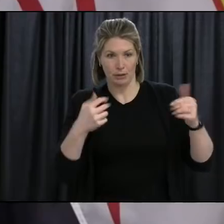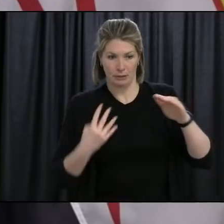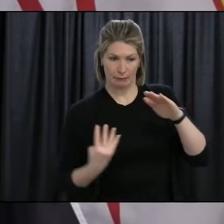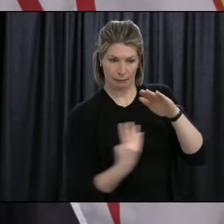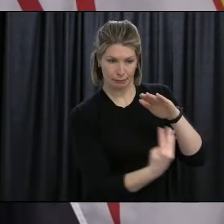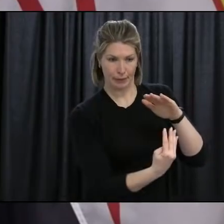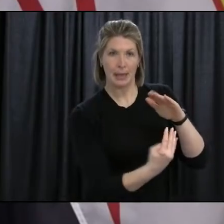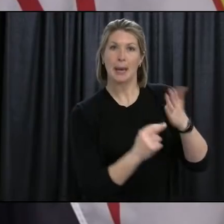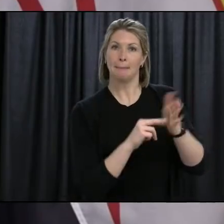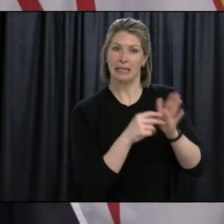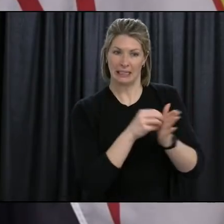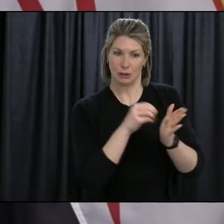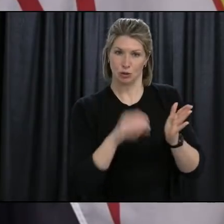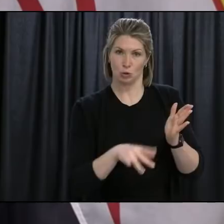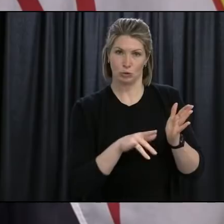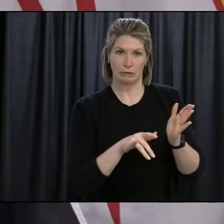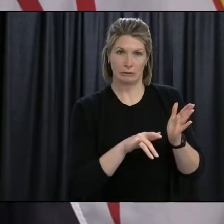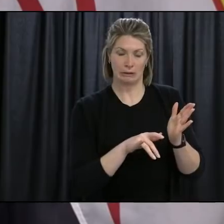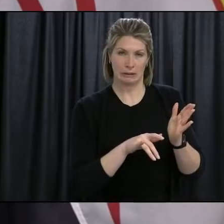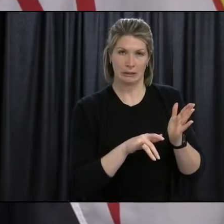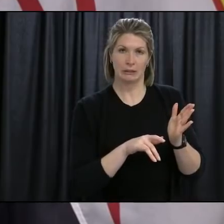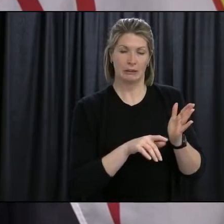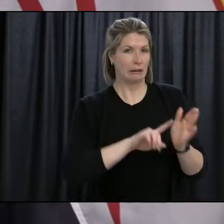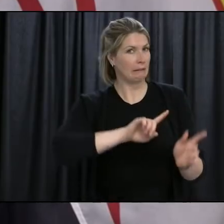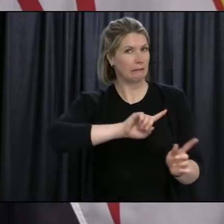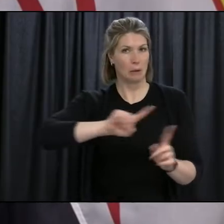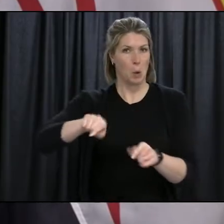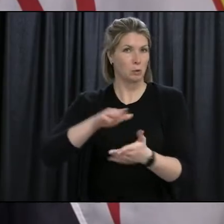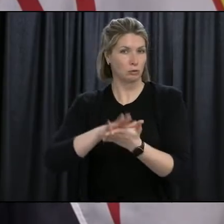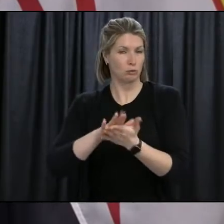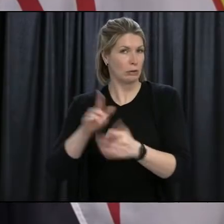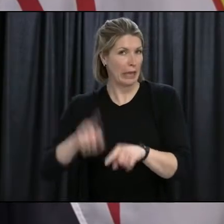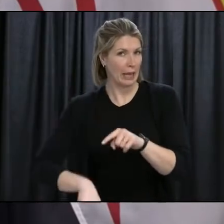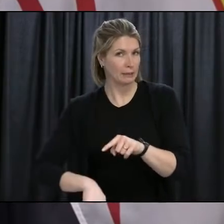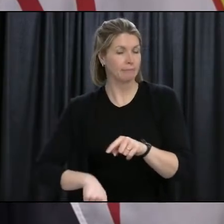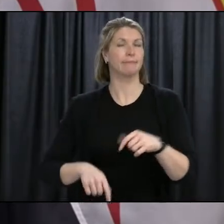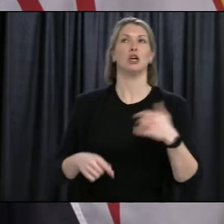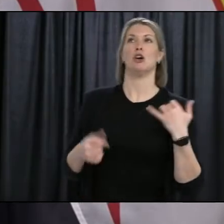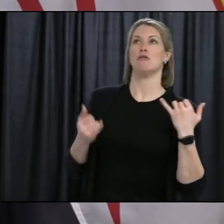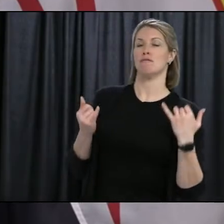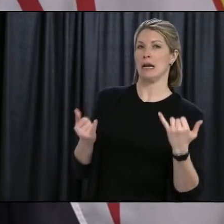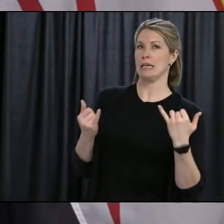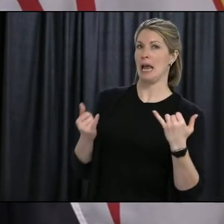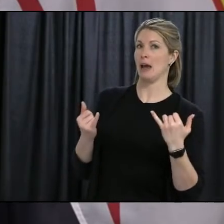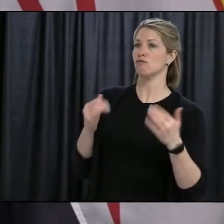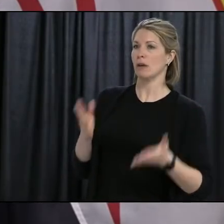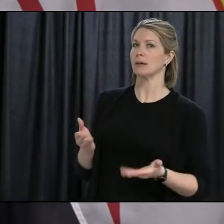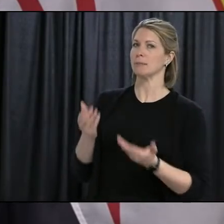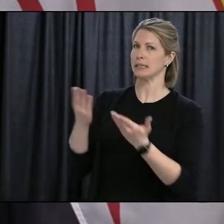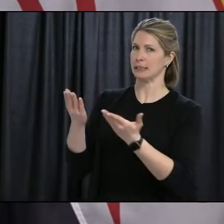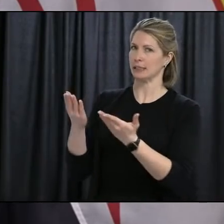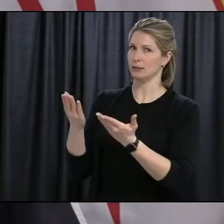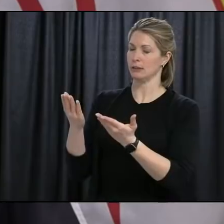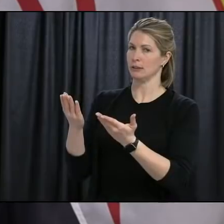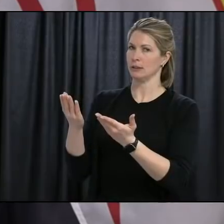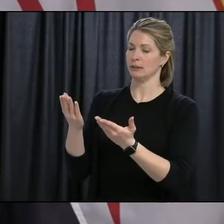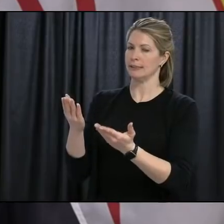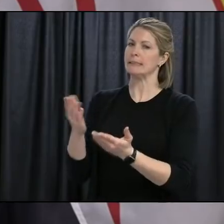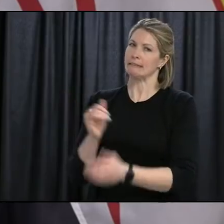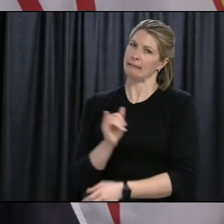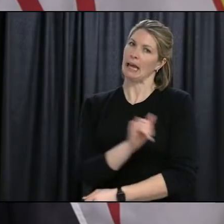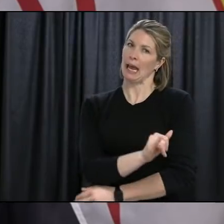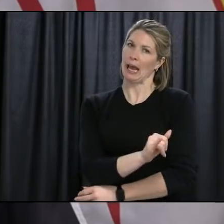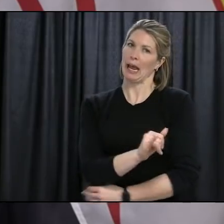So at the moment, certainly that is the recommendation. As I said, those are all questions we'd have to look at likely